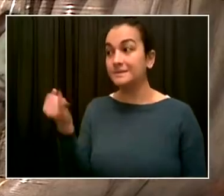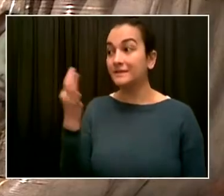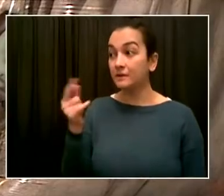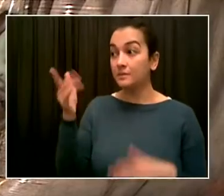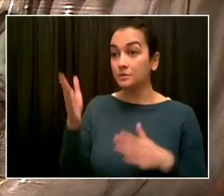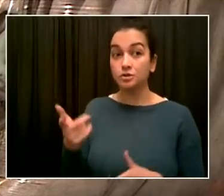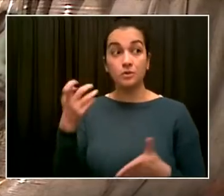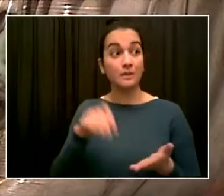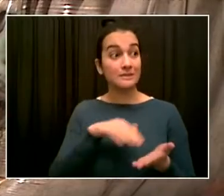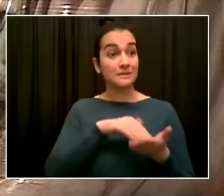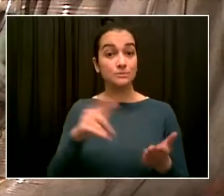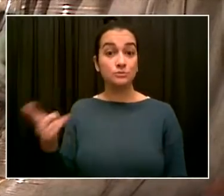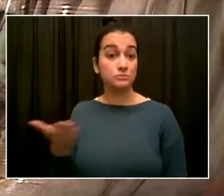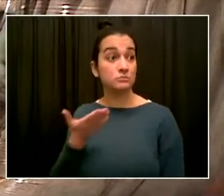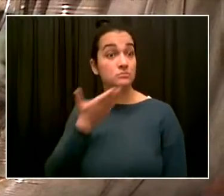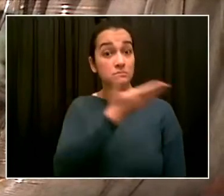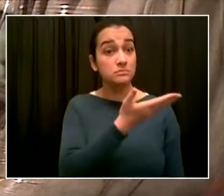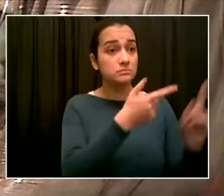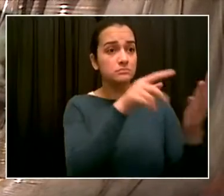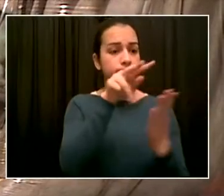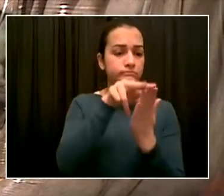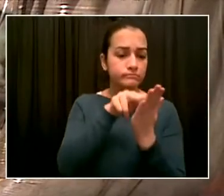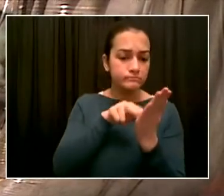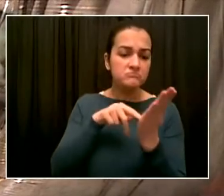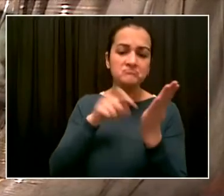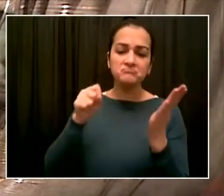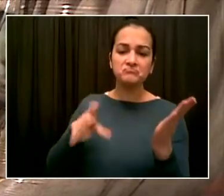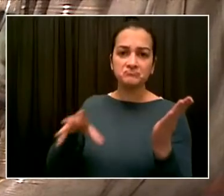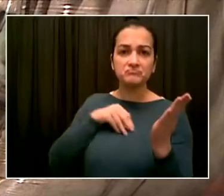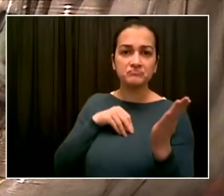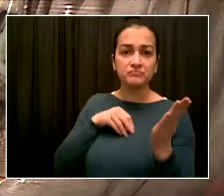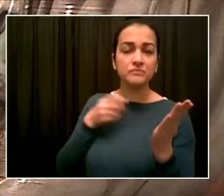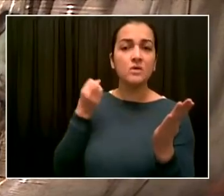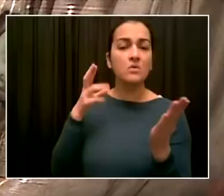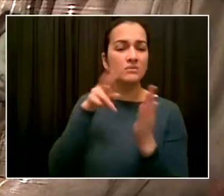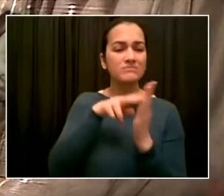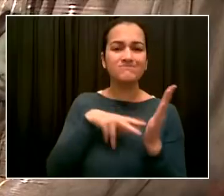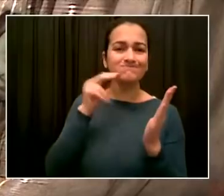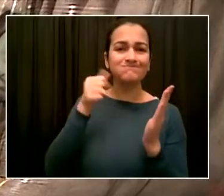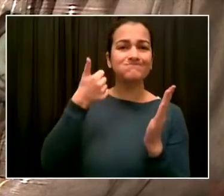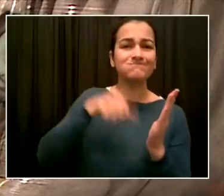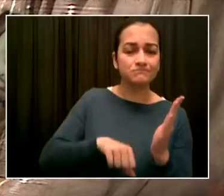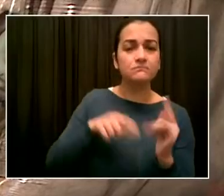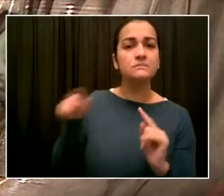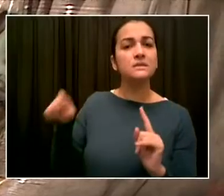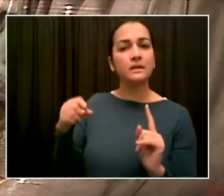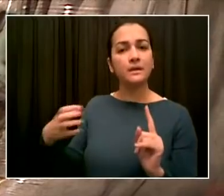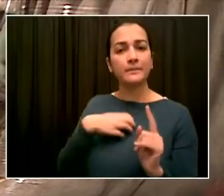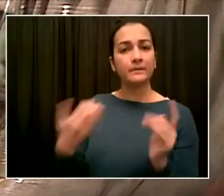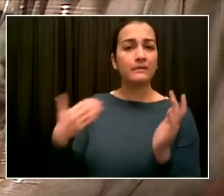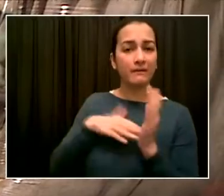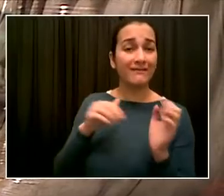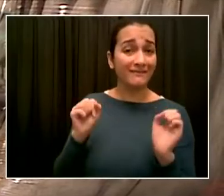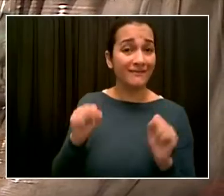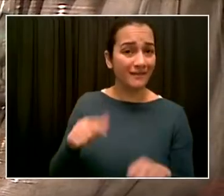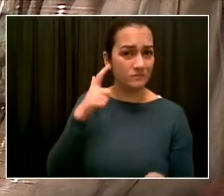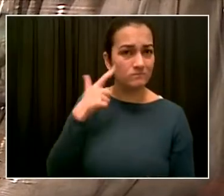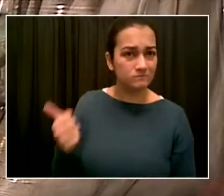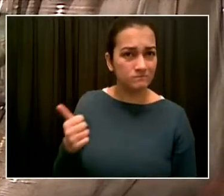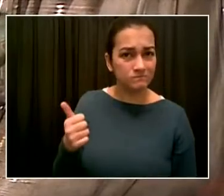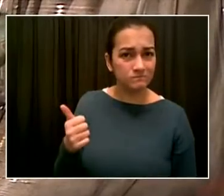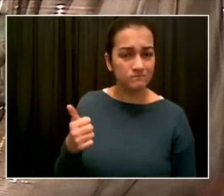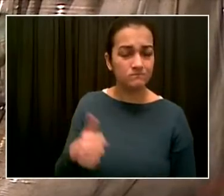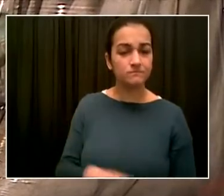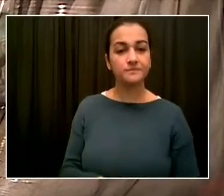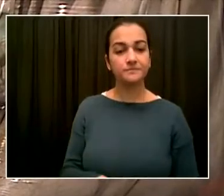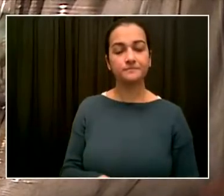if they get a no, they still have an appeal. So my impression is relatively few have gone through that whole process. We can show you what